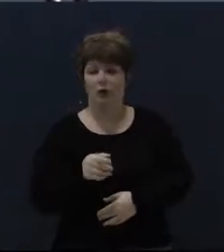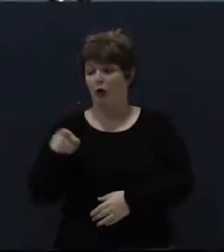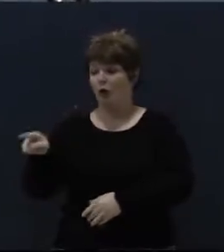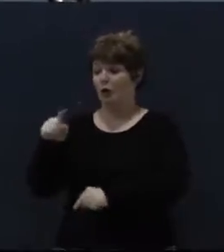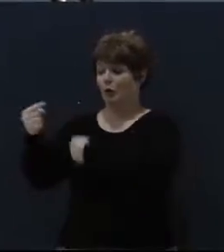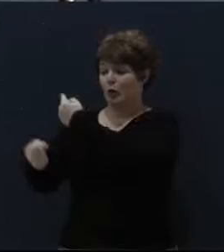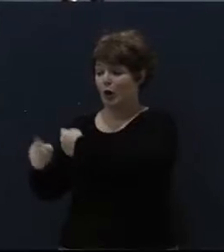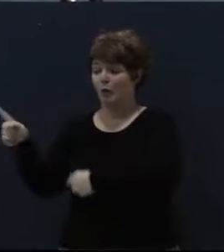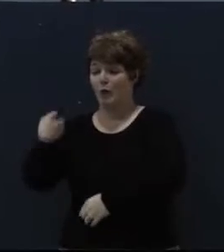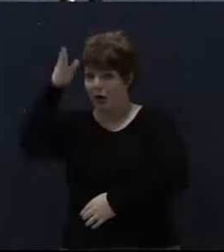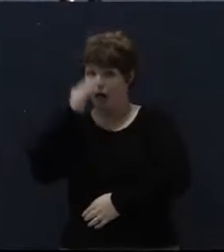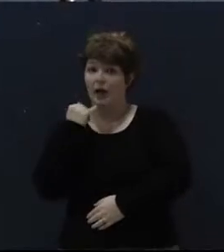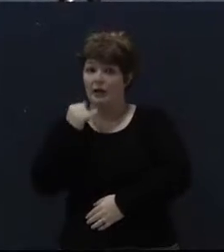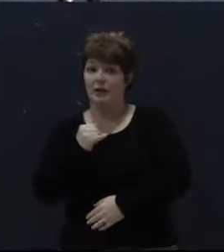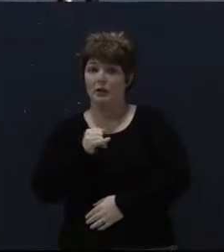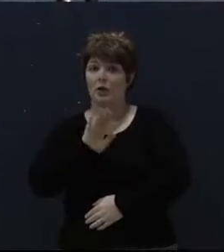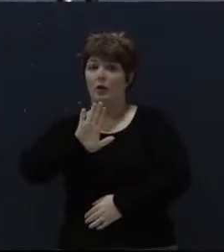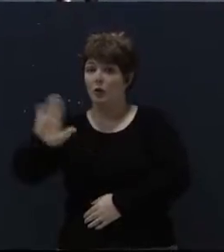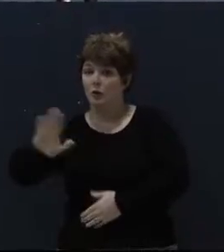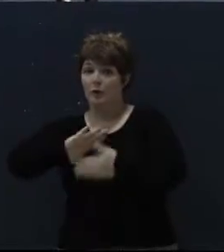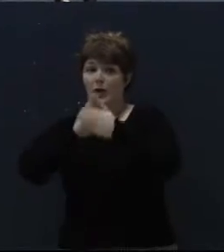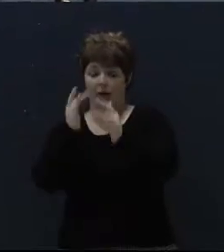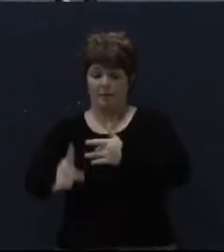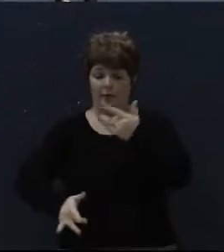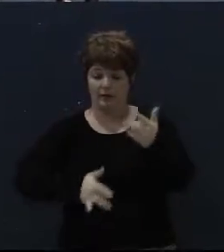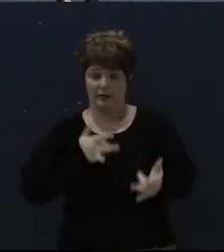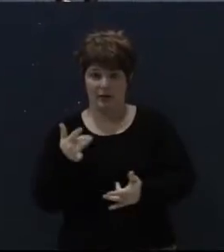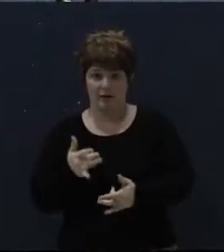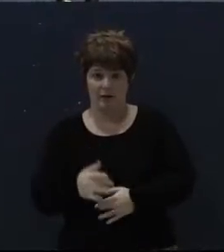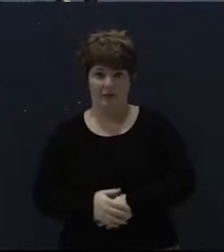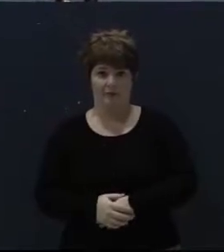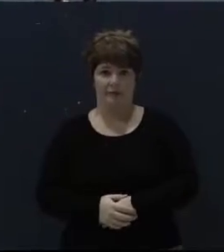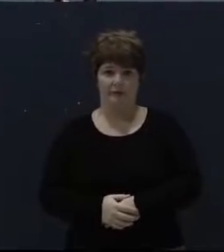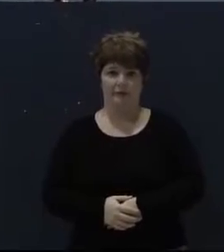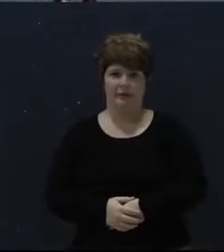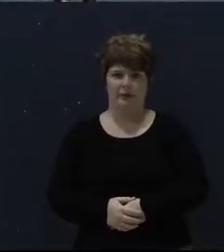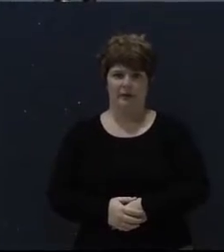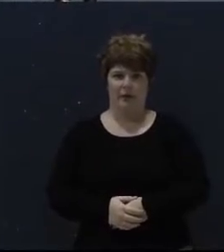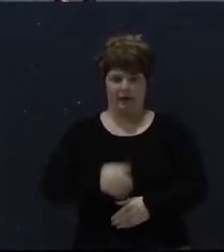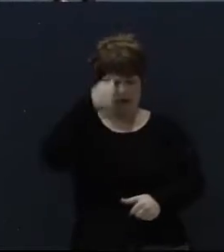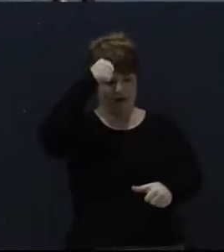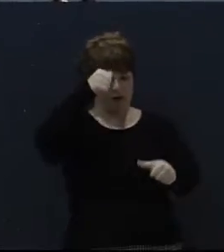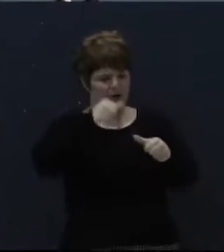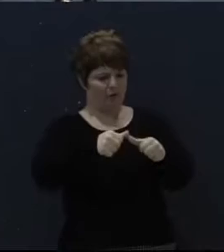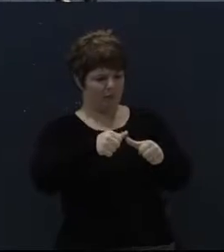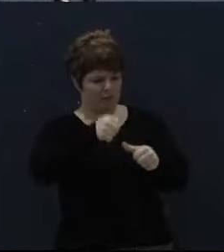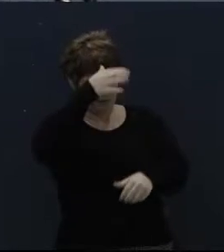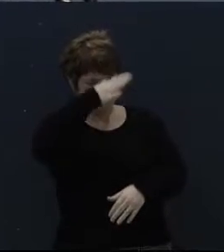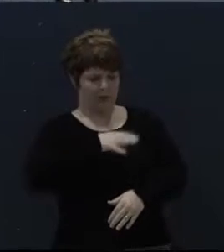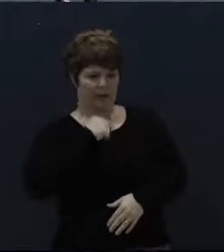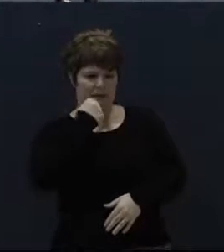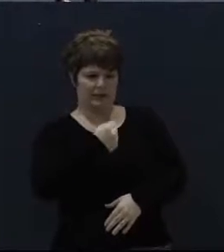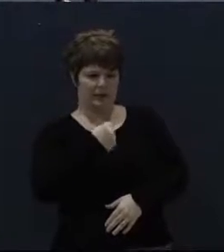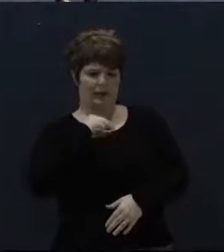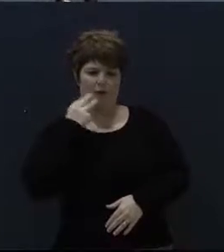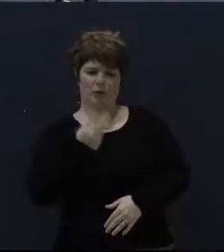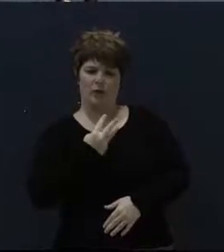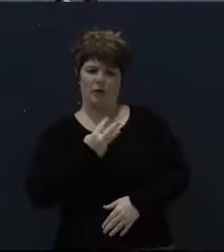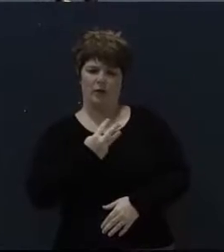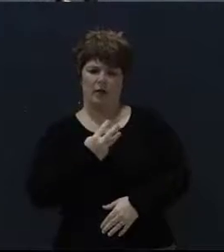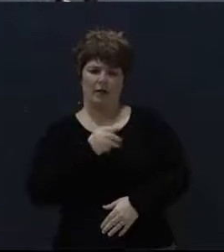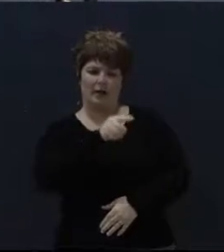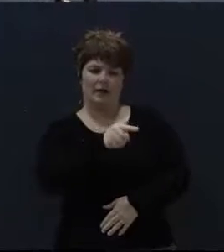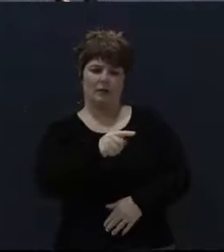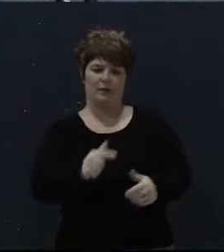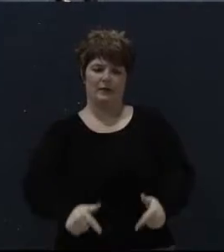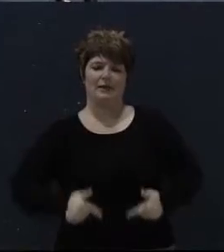I had a church member, he's living in sin, made the excuse that we was kind of shallow, and he said, I ain't going to leave because we were